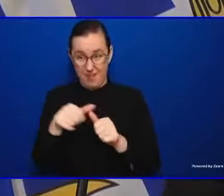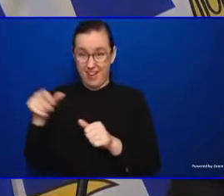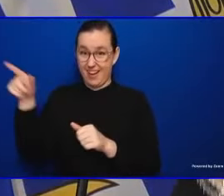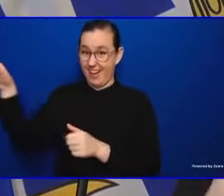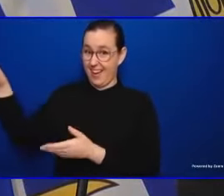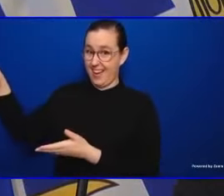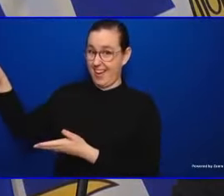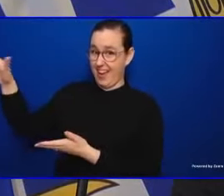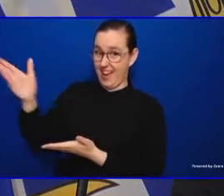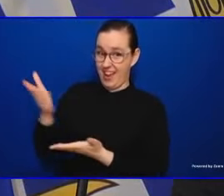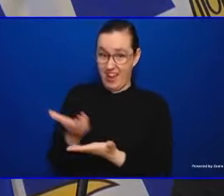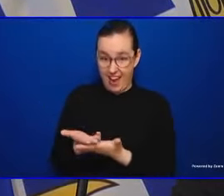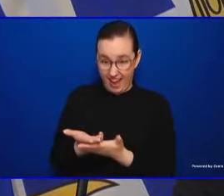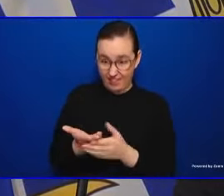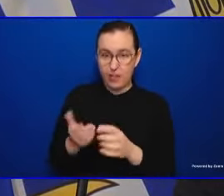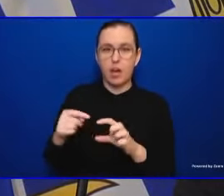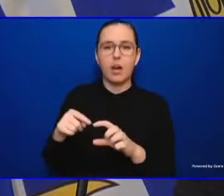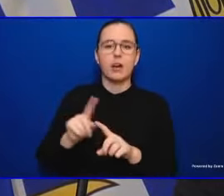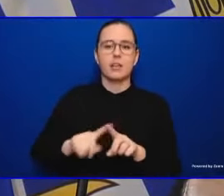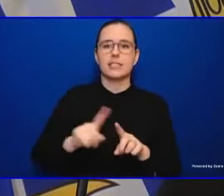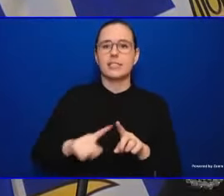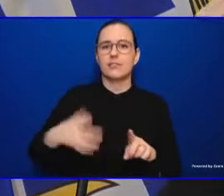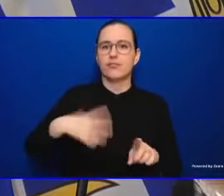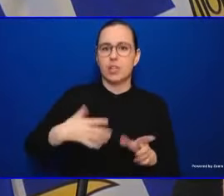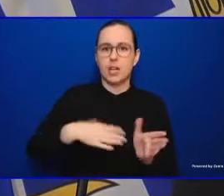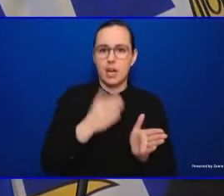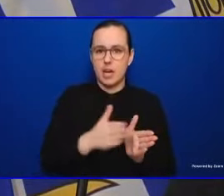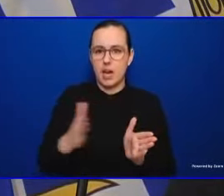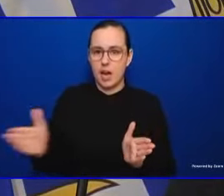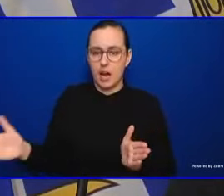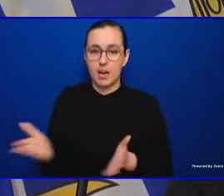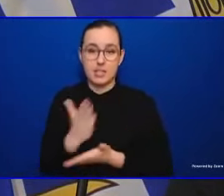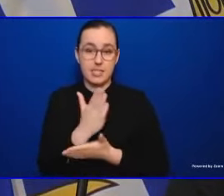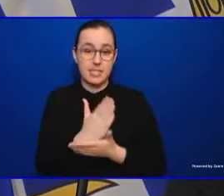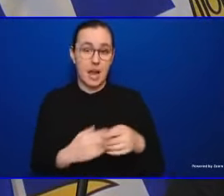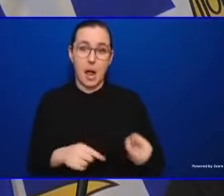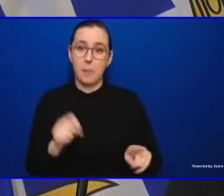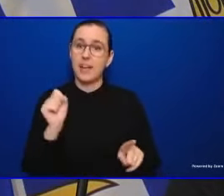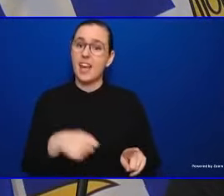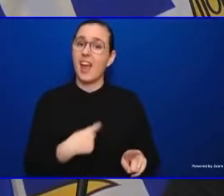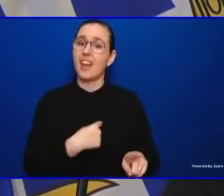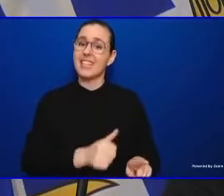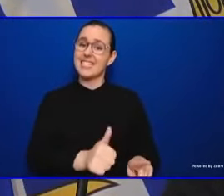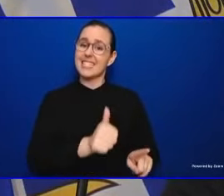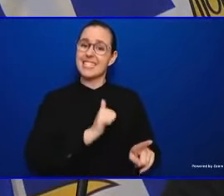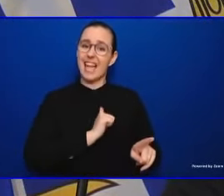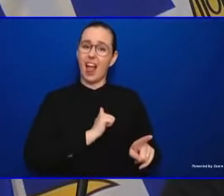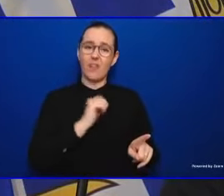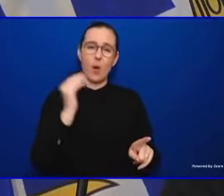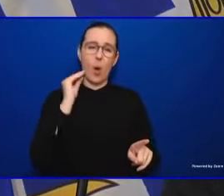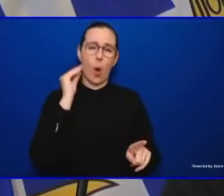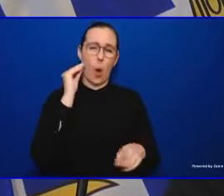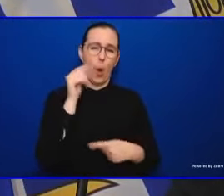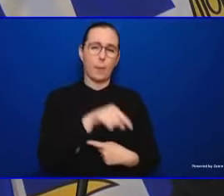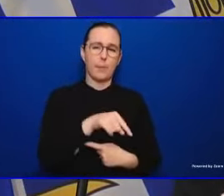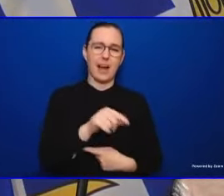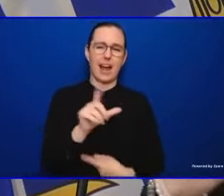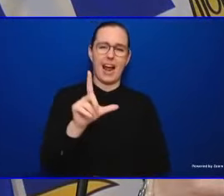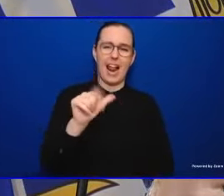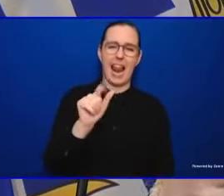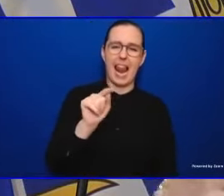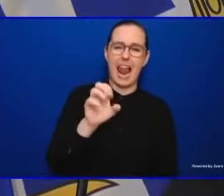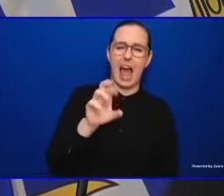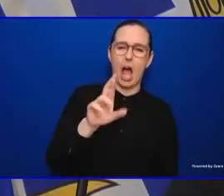flow tests and the at-home tests. Those are the ones that we have been waiting for some time. And as they arrive, we will